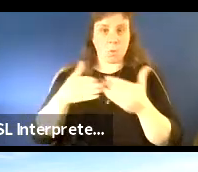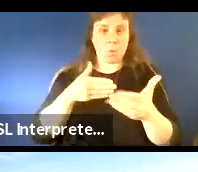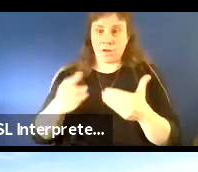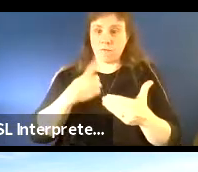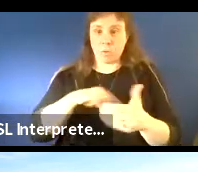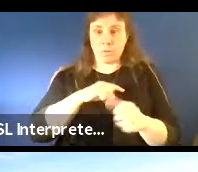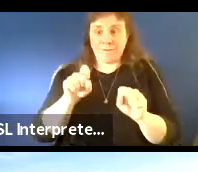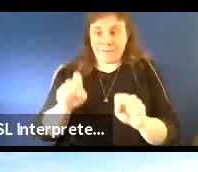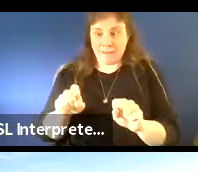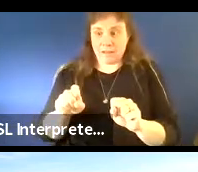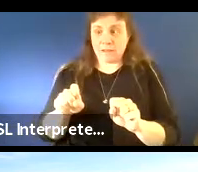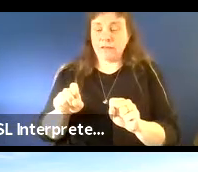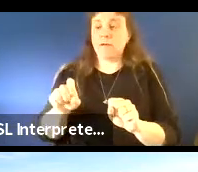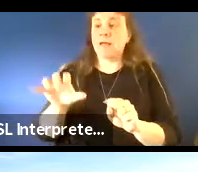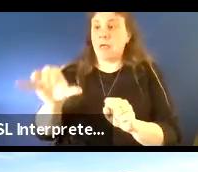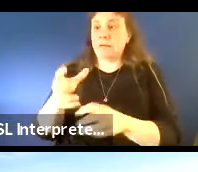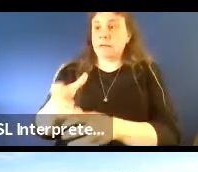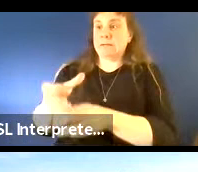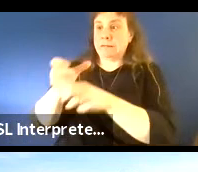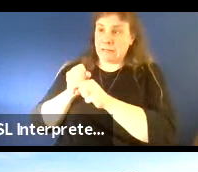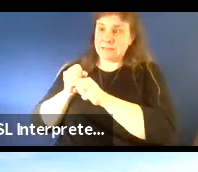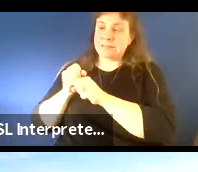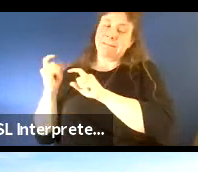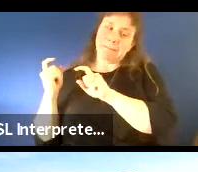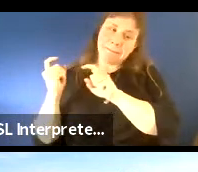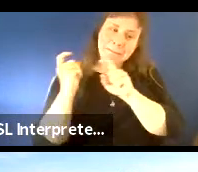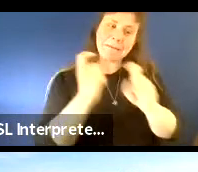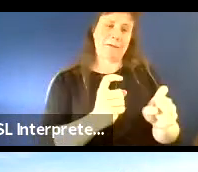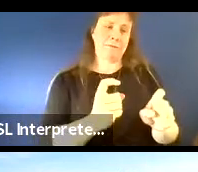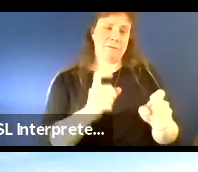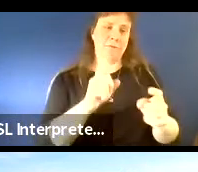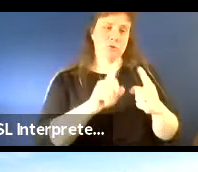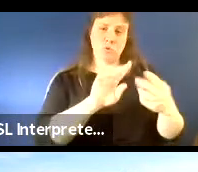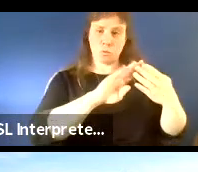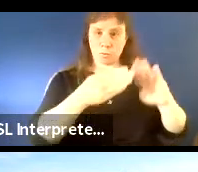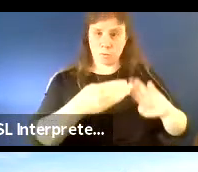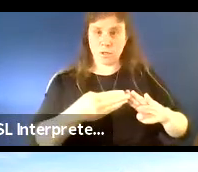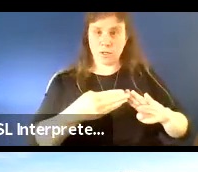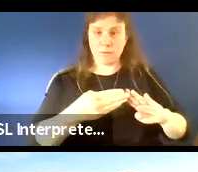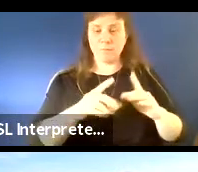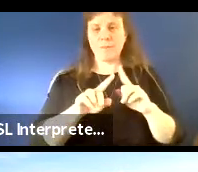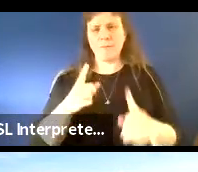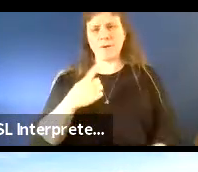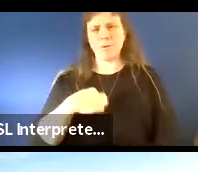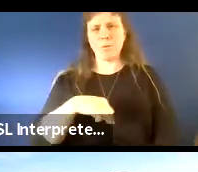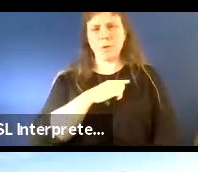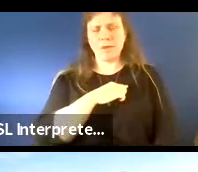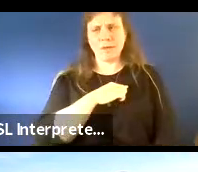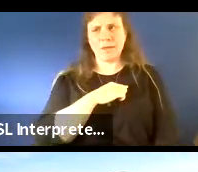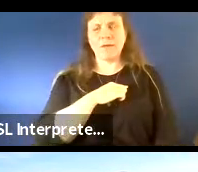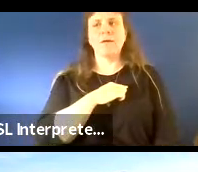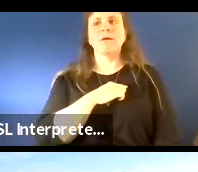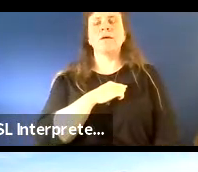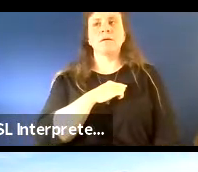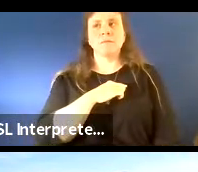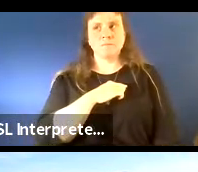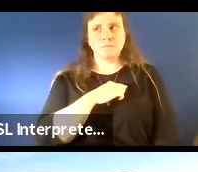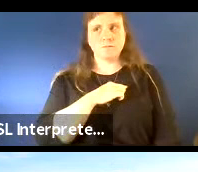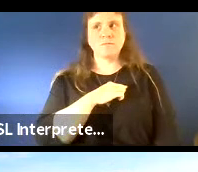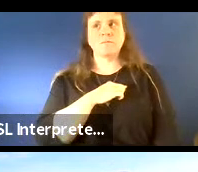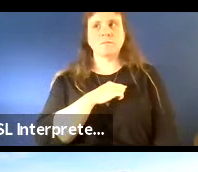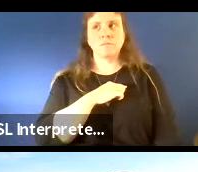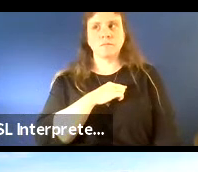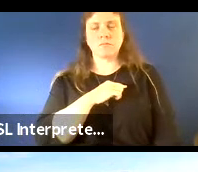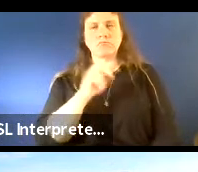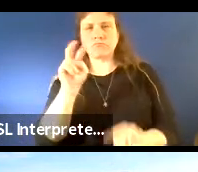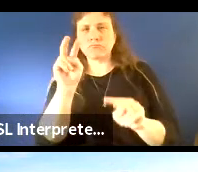can into the communities, but we're going to make a turn where there will be